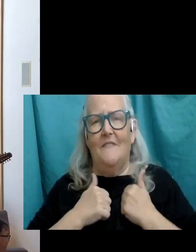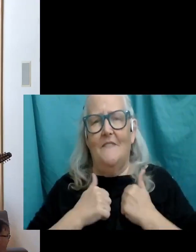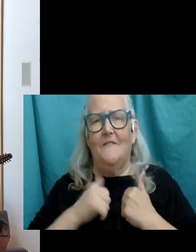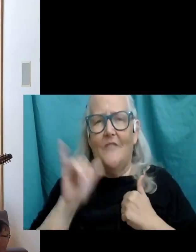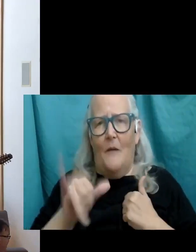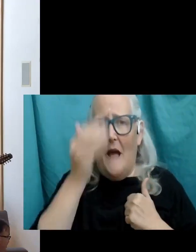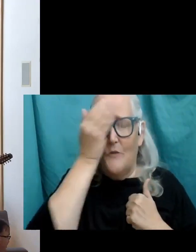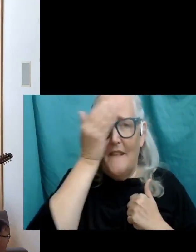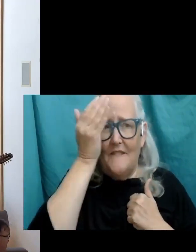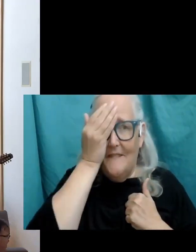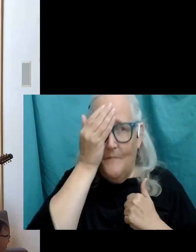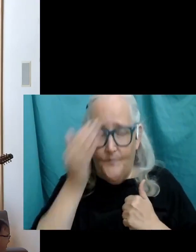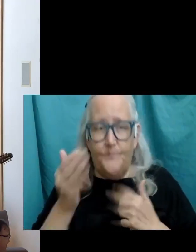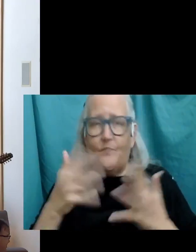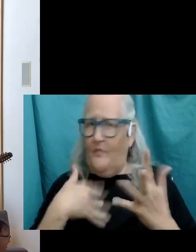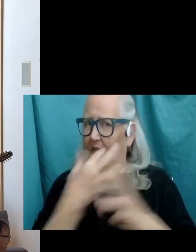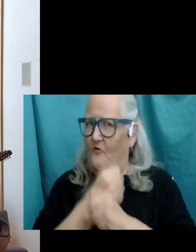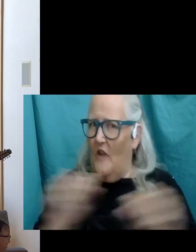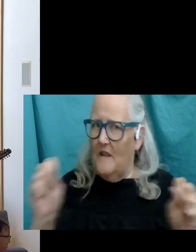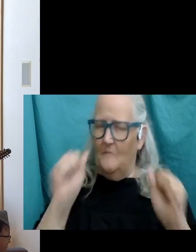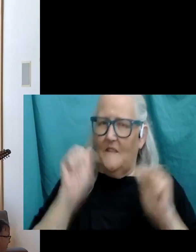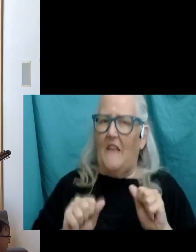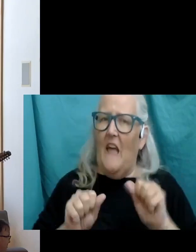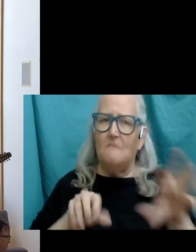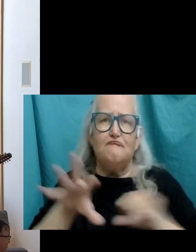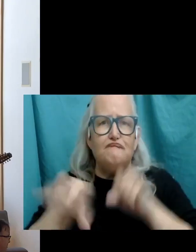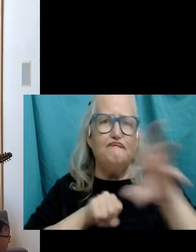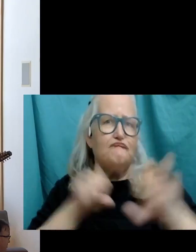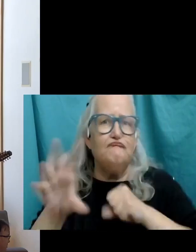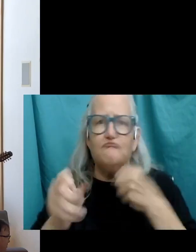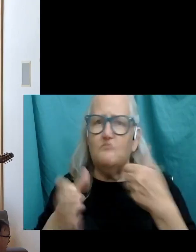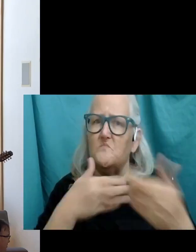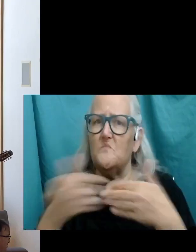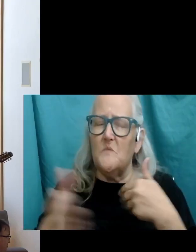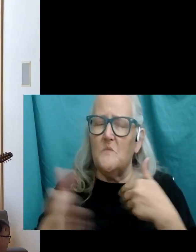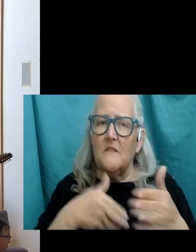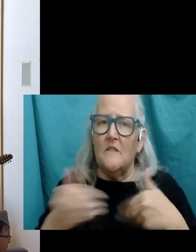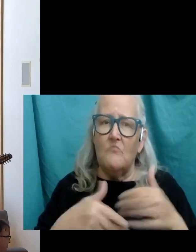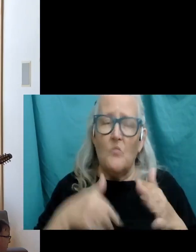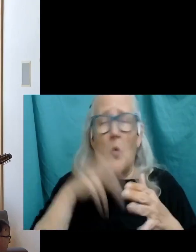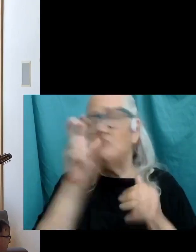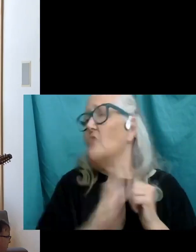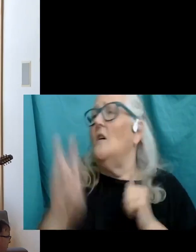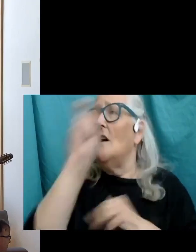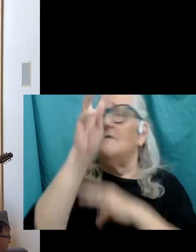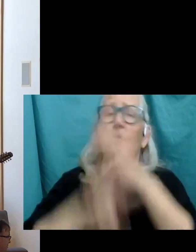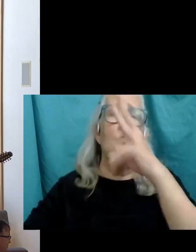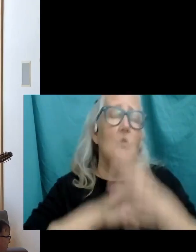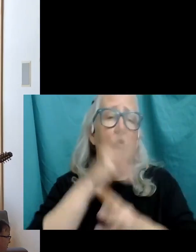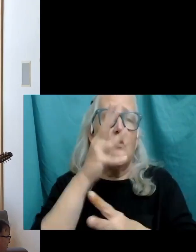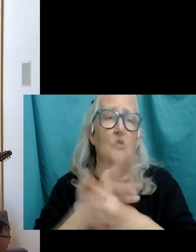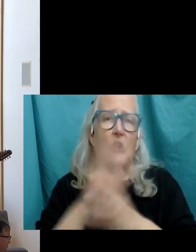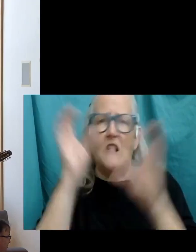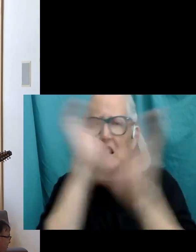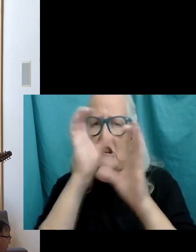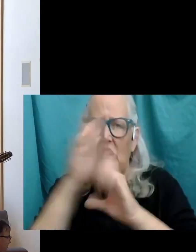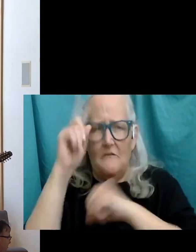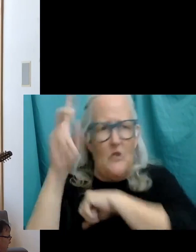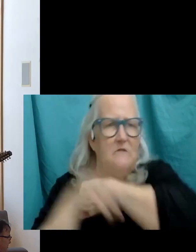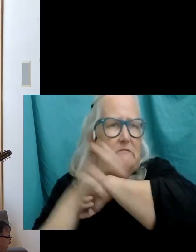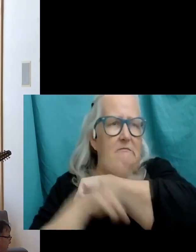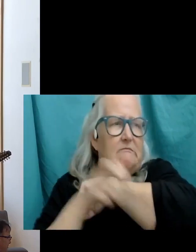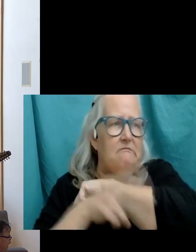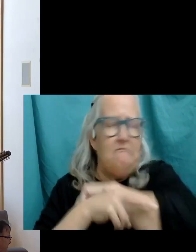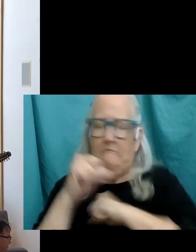to take what we can. And we'll sail the world over us, searching for plunder, not fearing to face